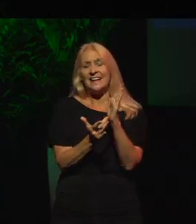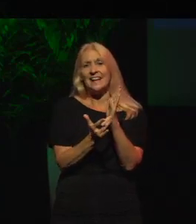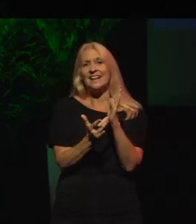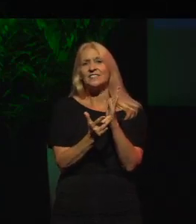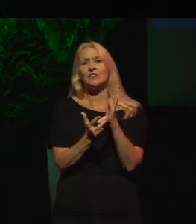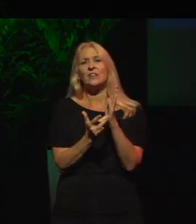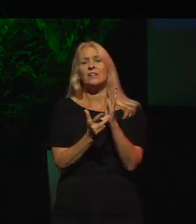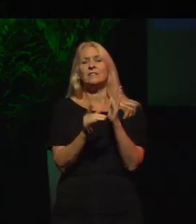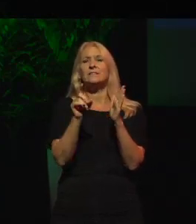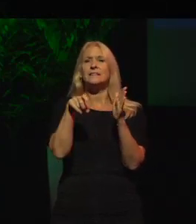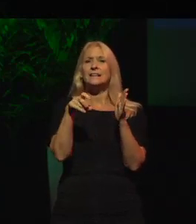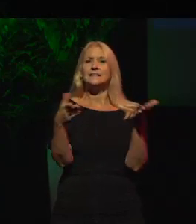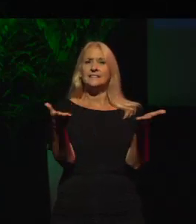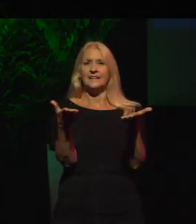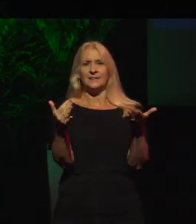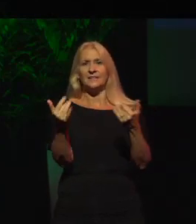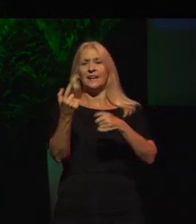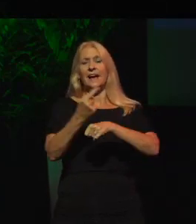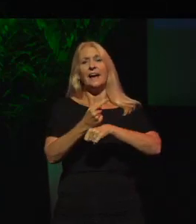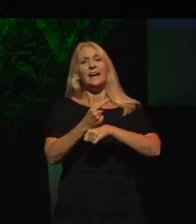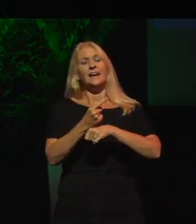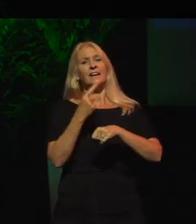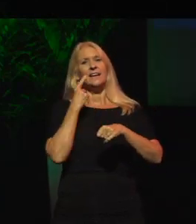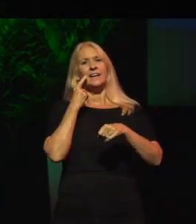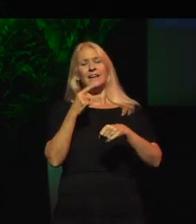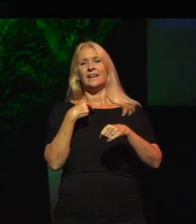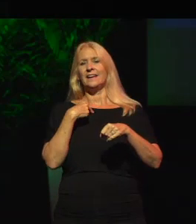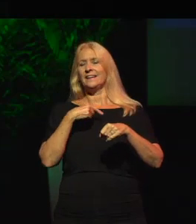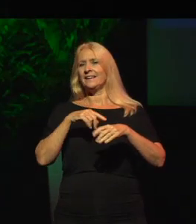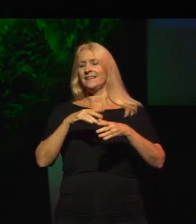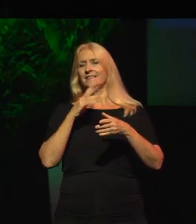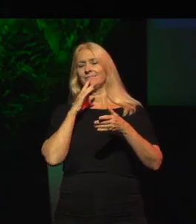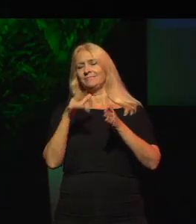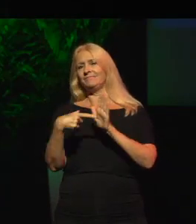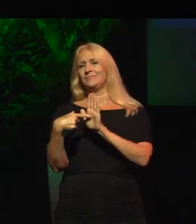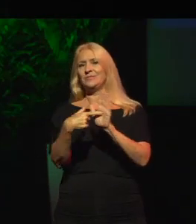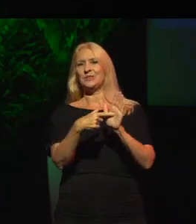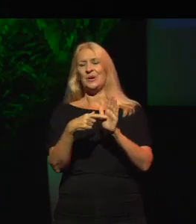all the technological needs that we have here today and putting on Convocation 2020.